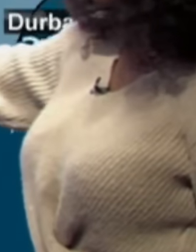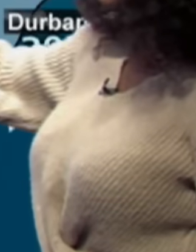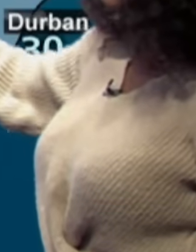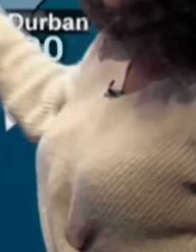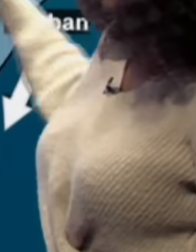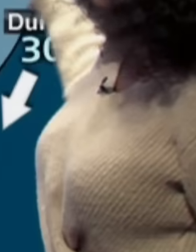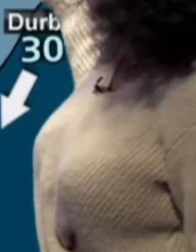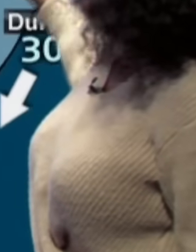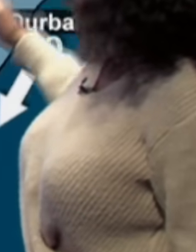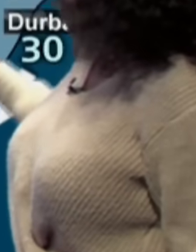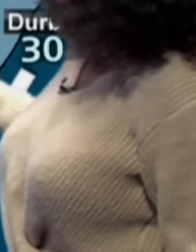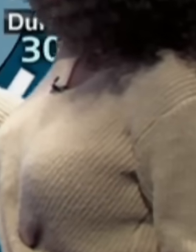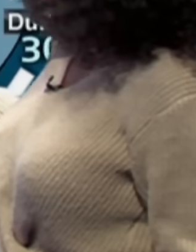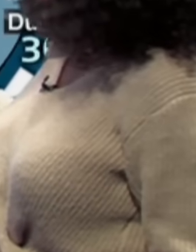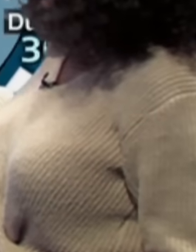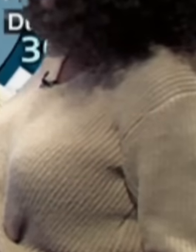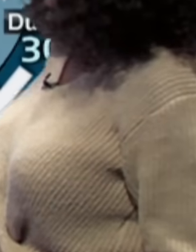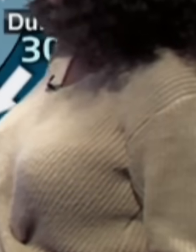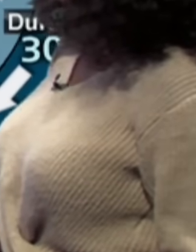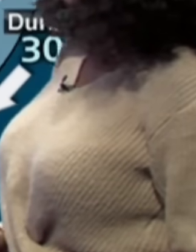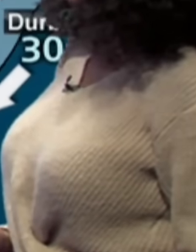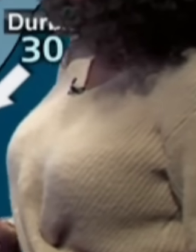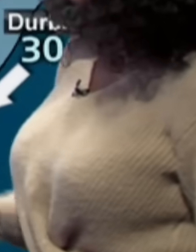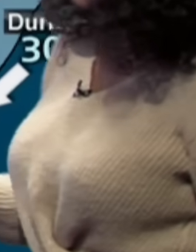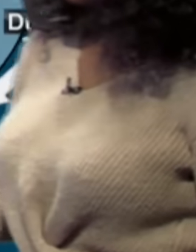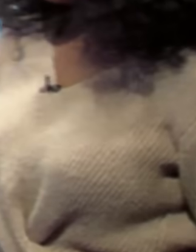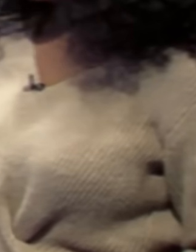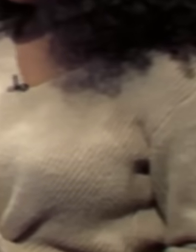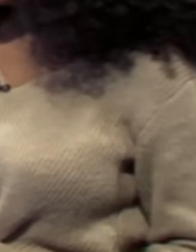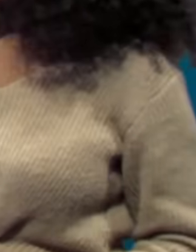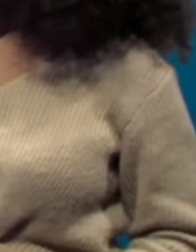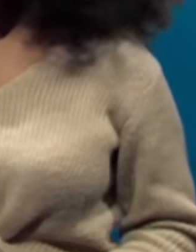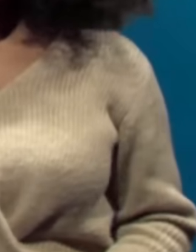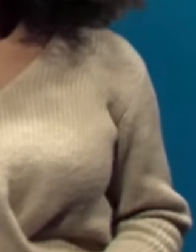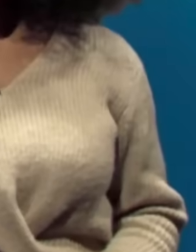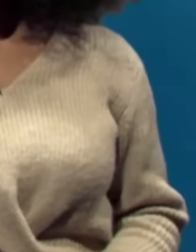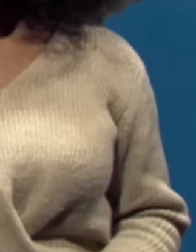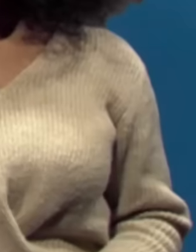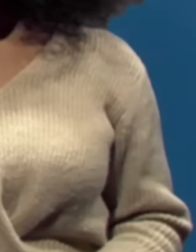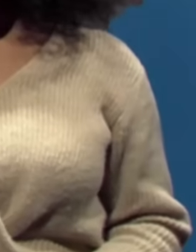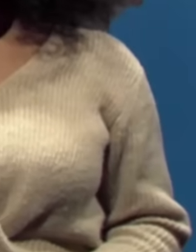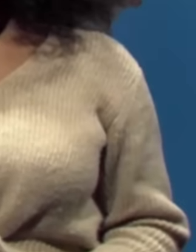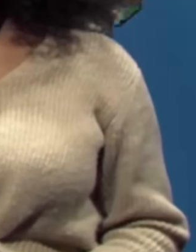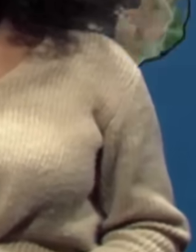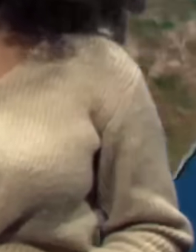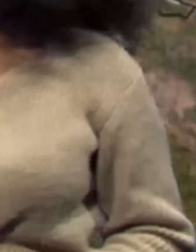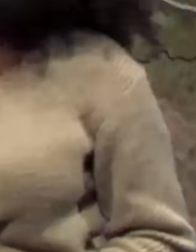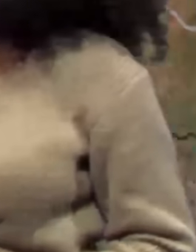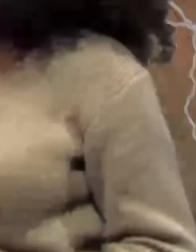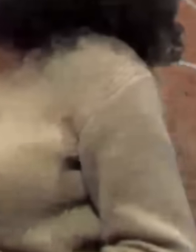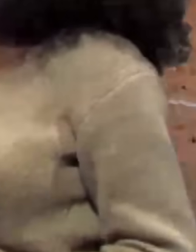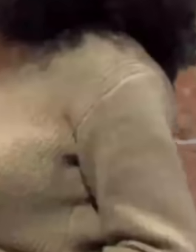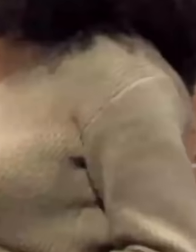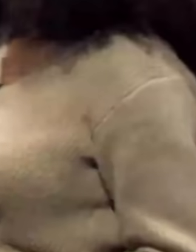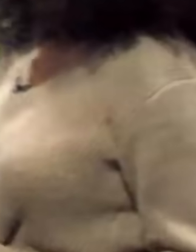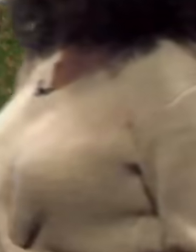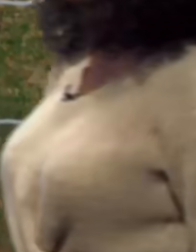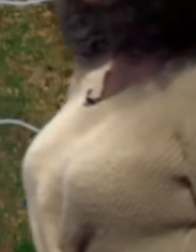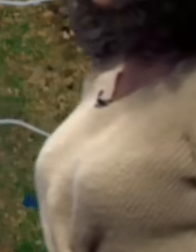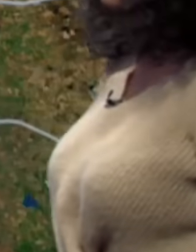ya Free State go ralala karolo ya Limpopo di tla itemogela pula, karolo ya Gqeberha e tla nna le pula ya diperesente di le 60. Re